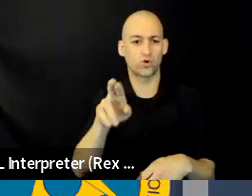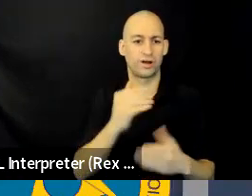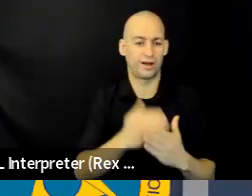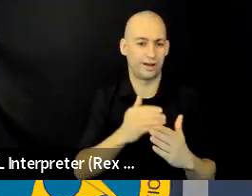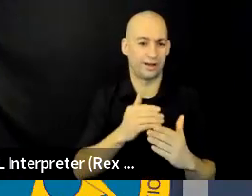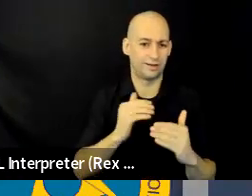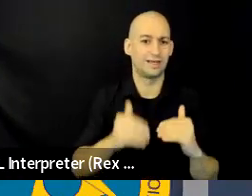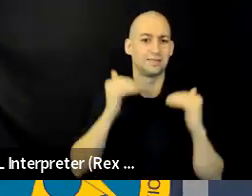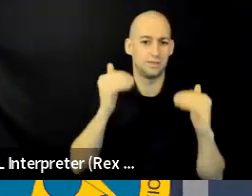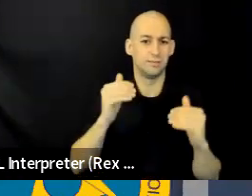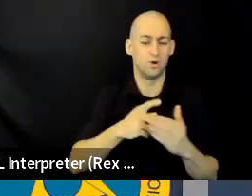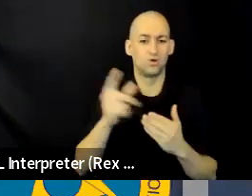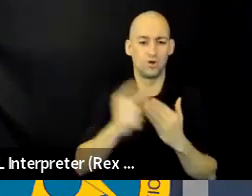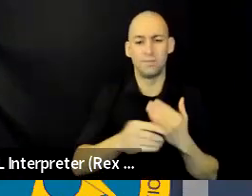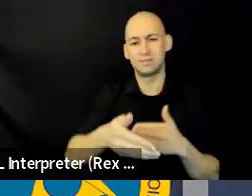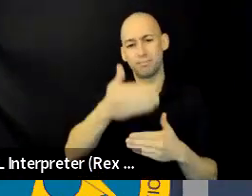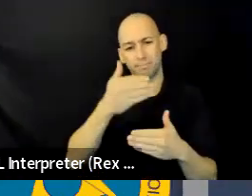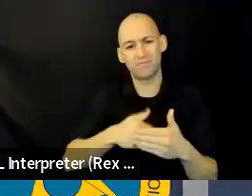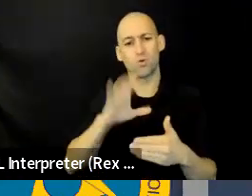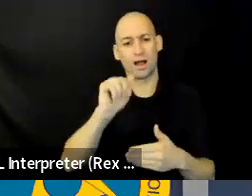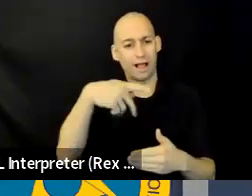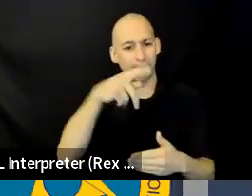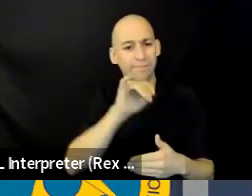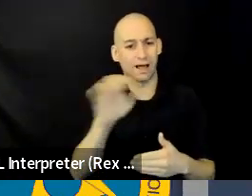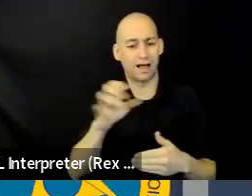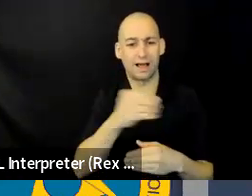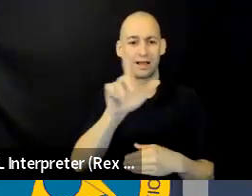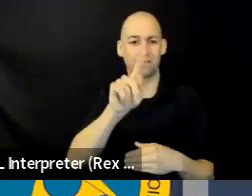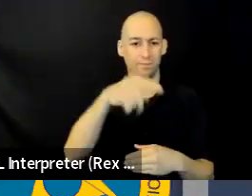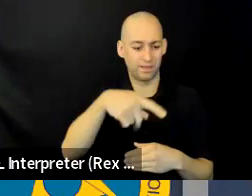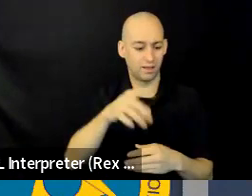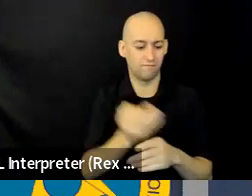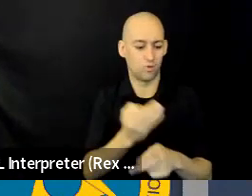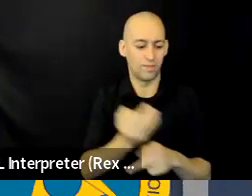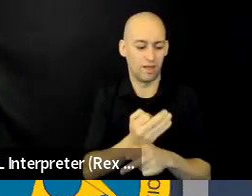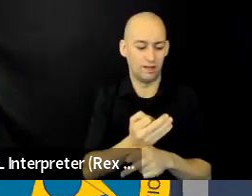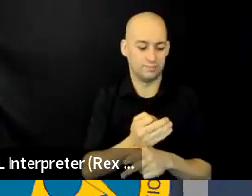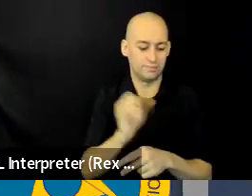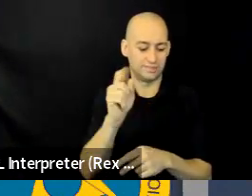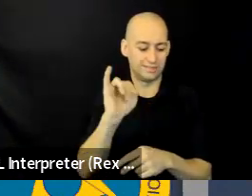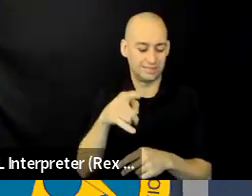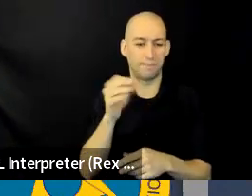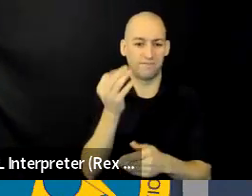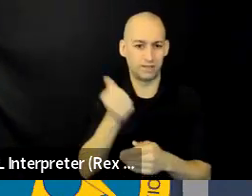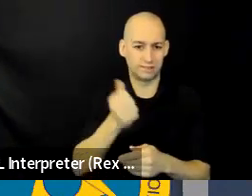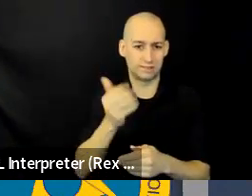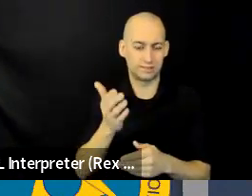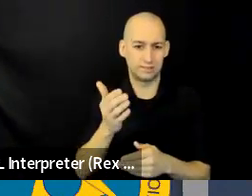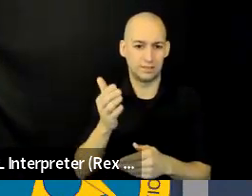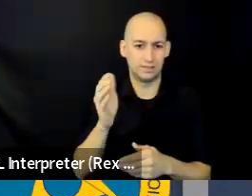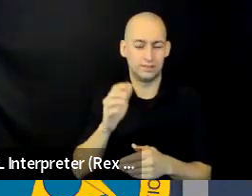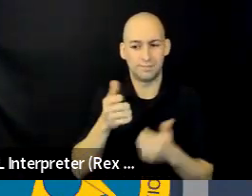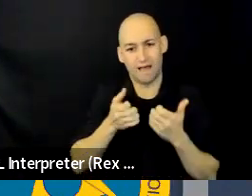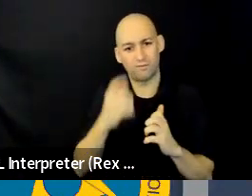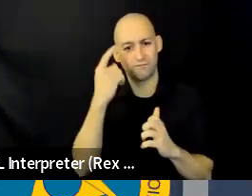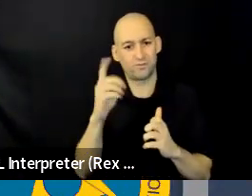was pre-CAPTI, also LPP formula funds and STIP funds. So in an effort